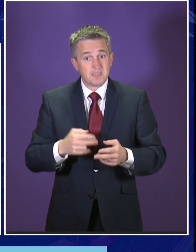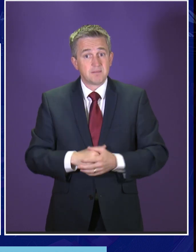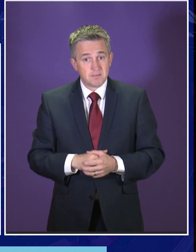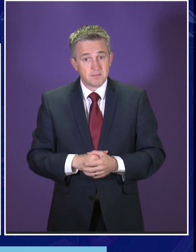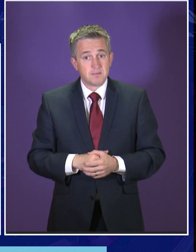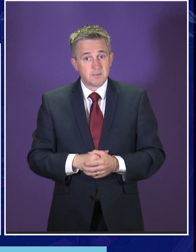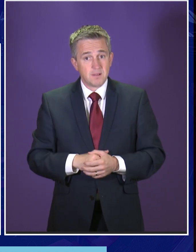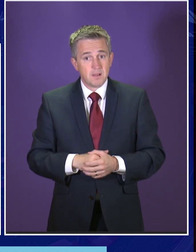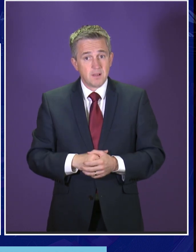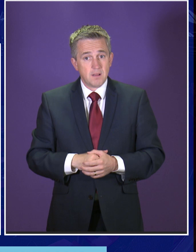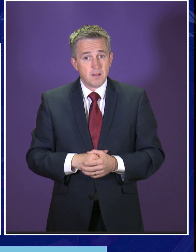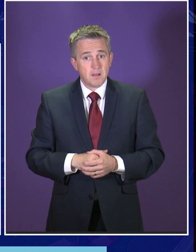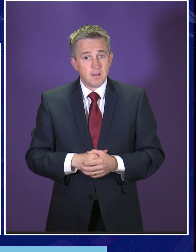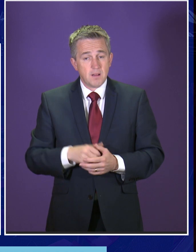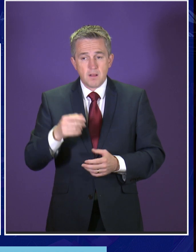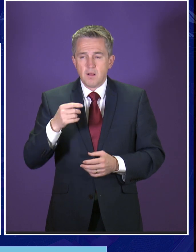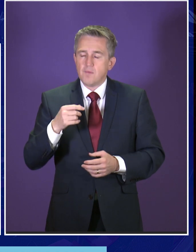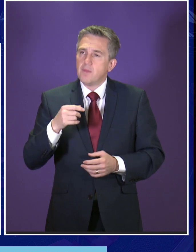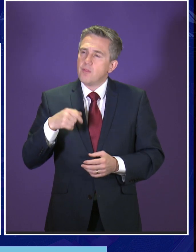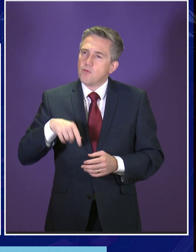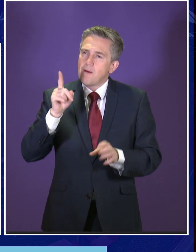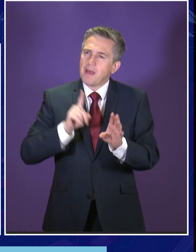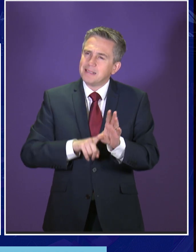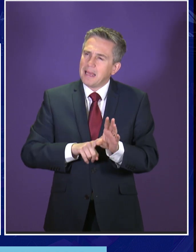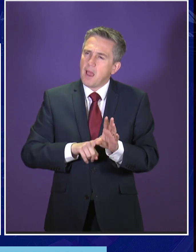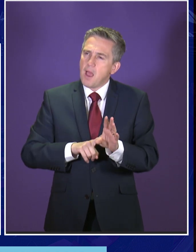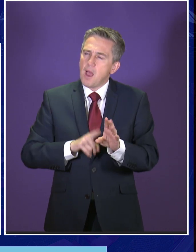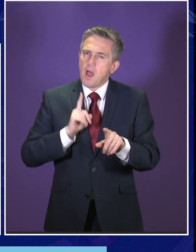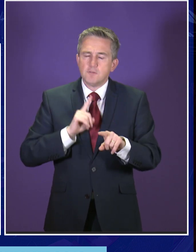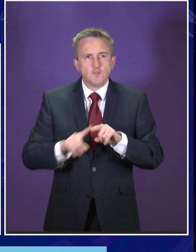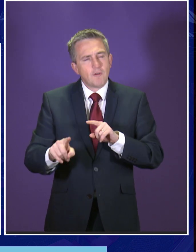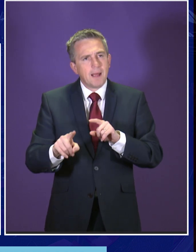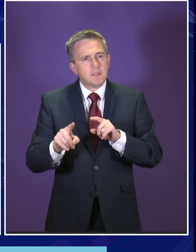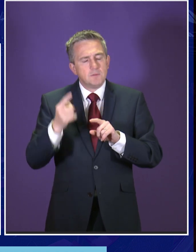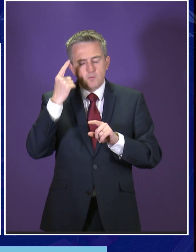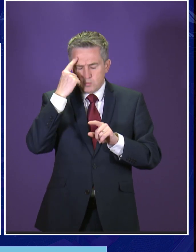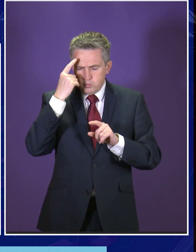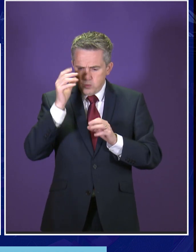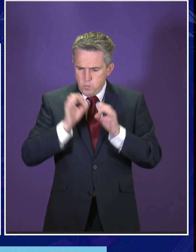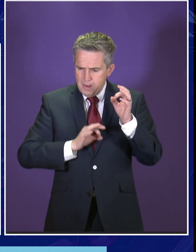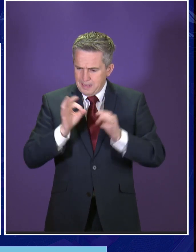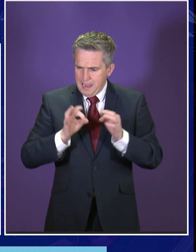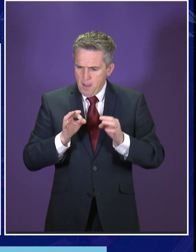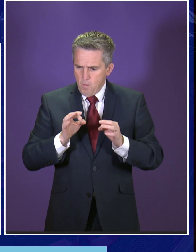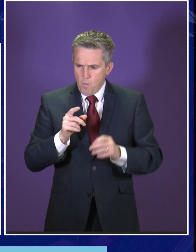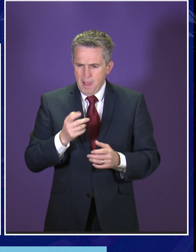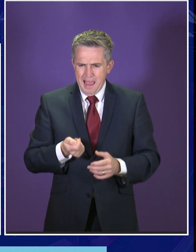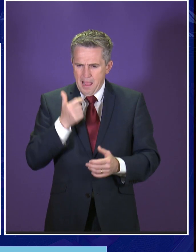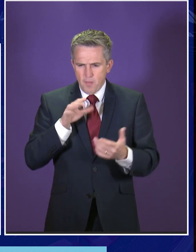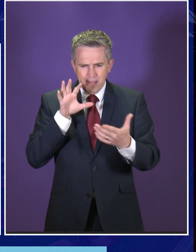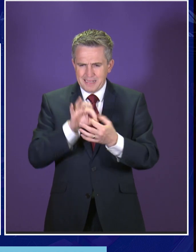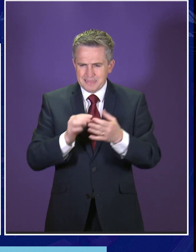year, I was trying to find all the logical, technological reasons of why that connection was